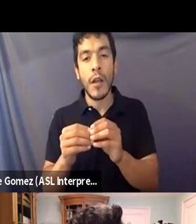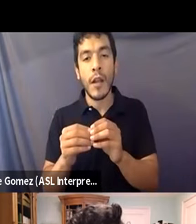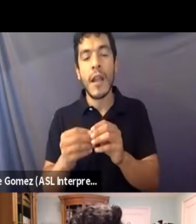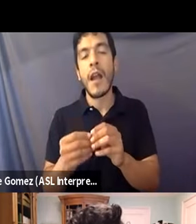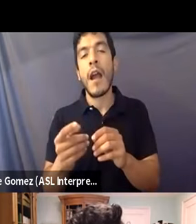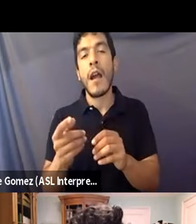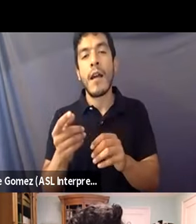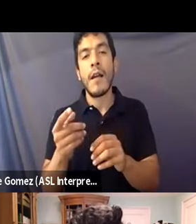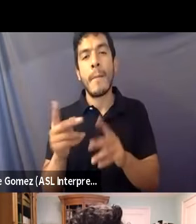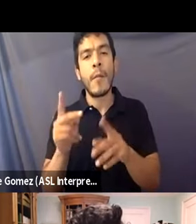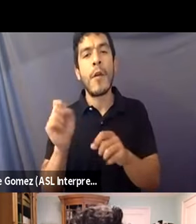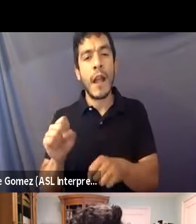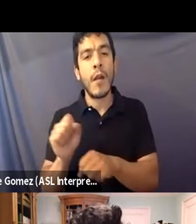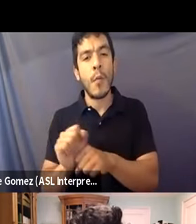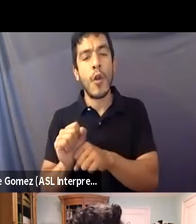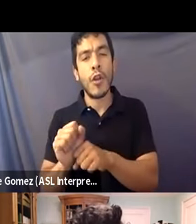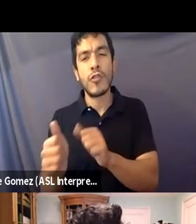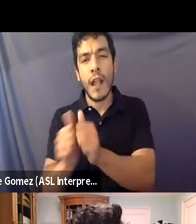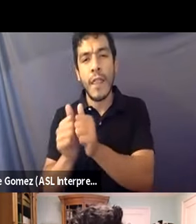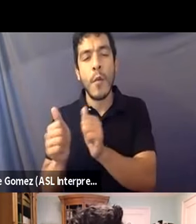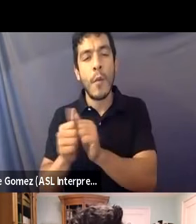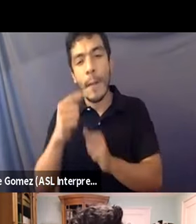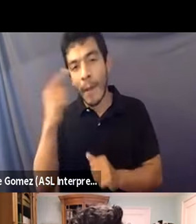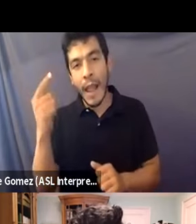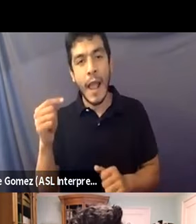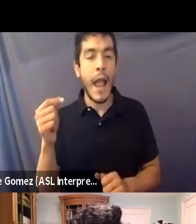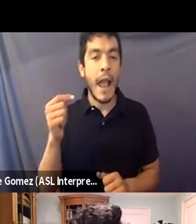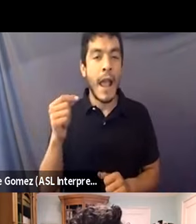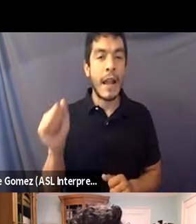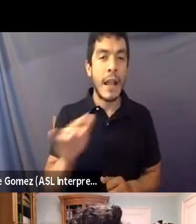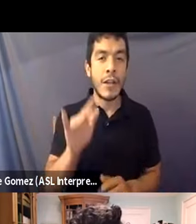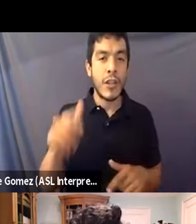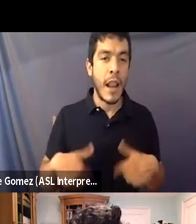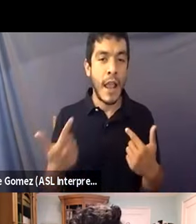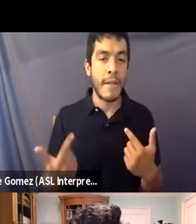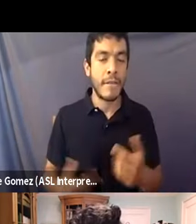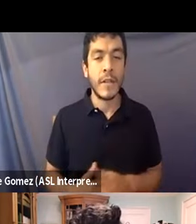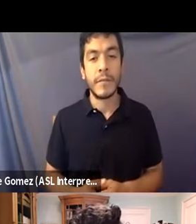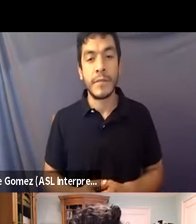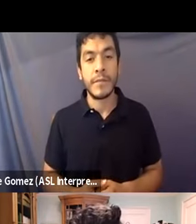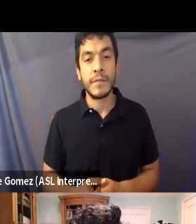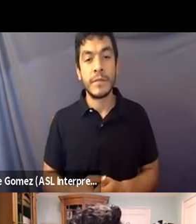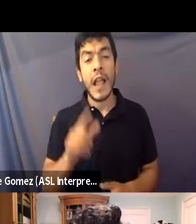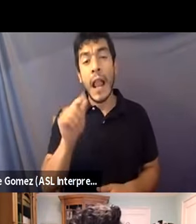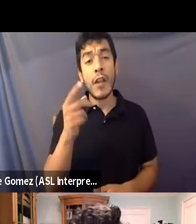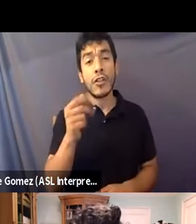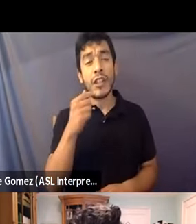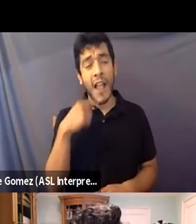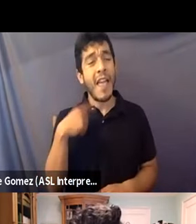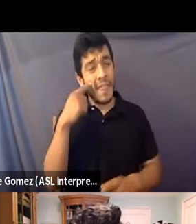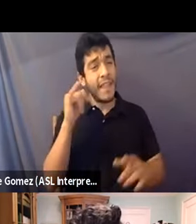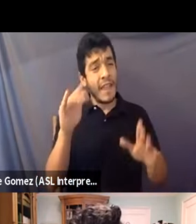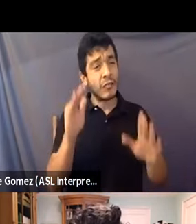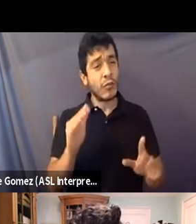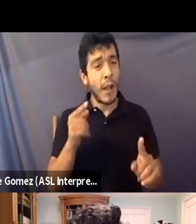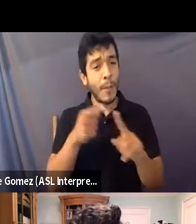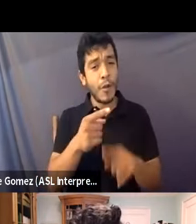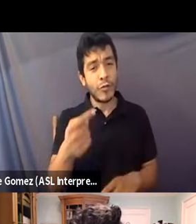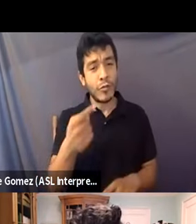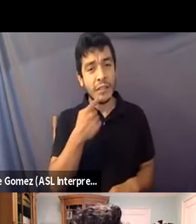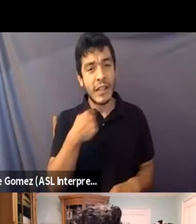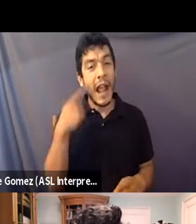Black and brown. Gwinnett, know, I think that's an excellent point you raise. oftentimes I think, um, you know, with